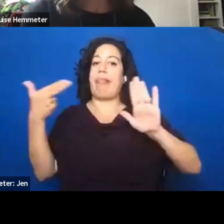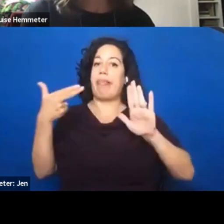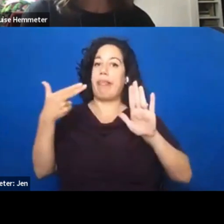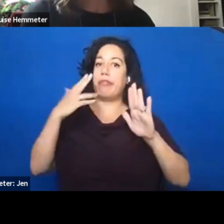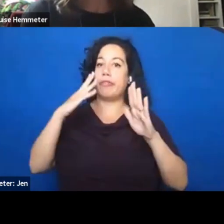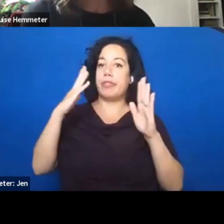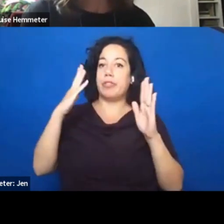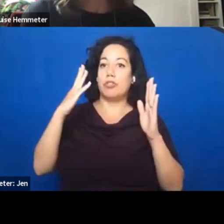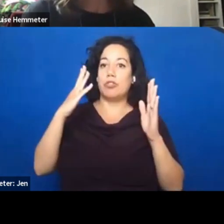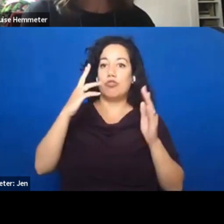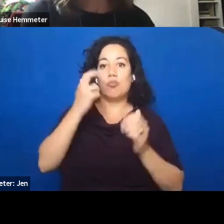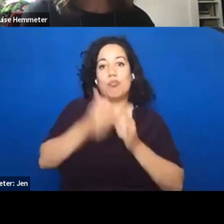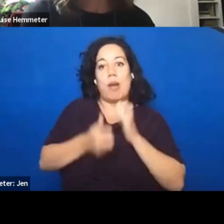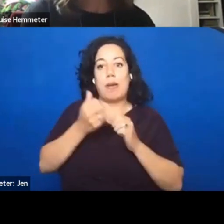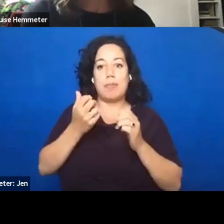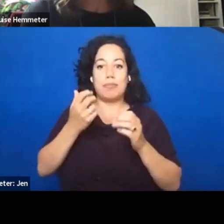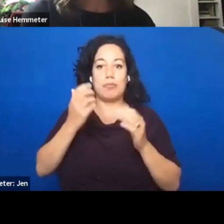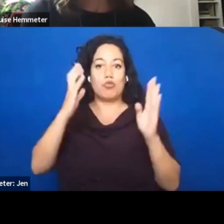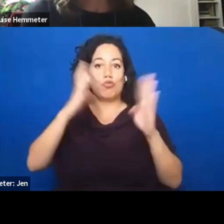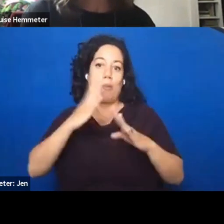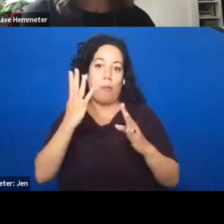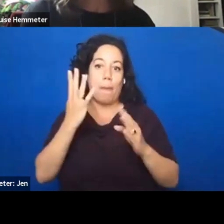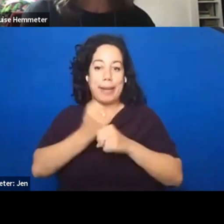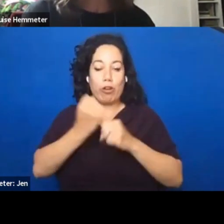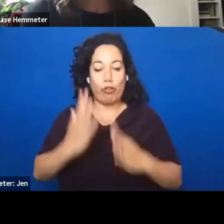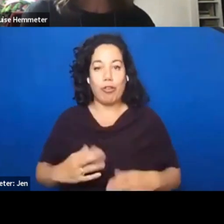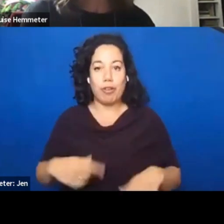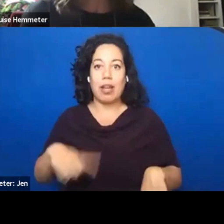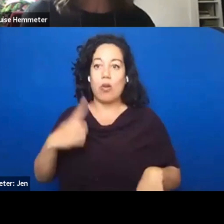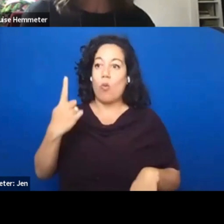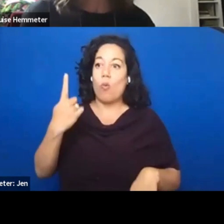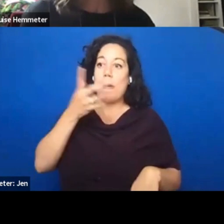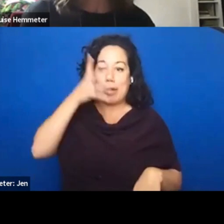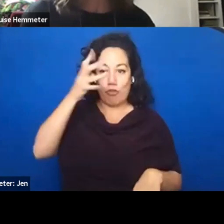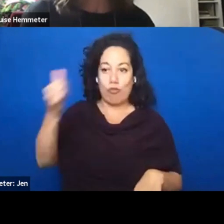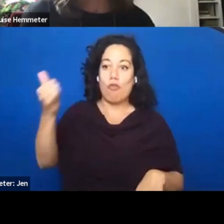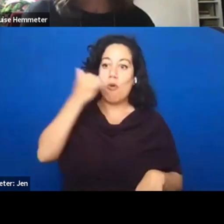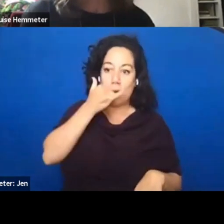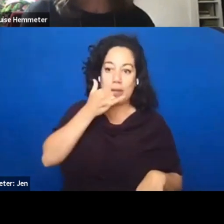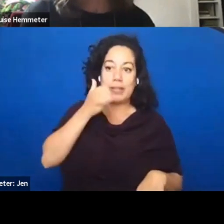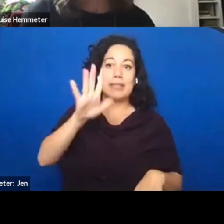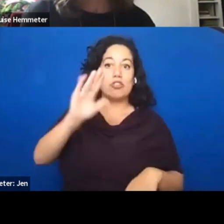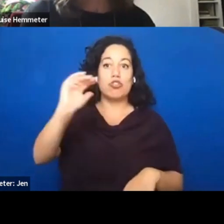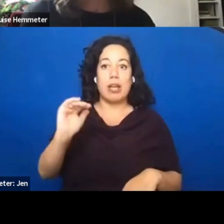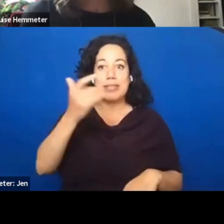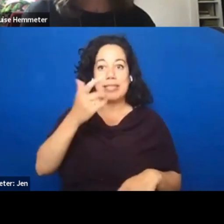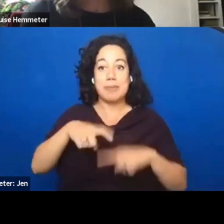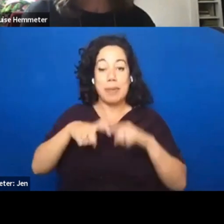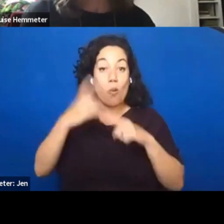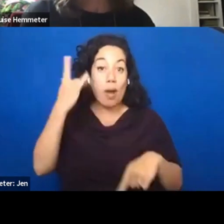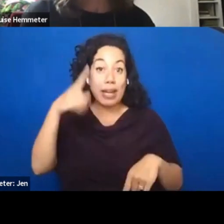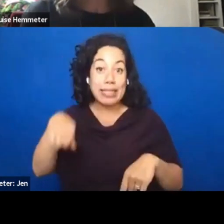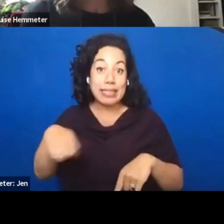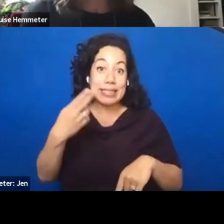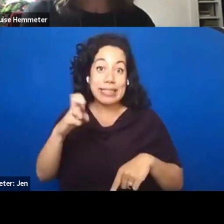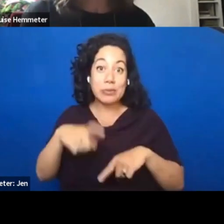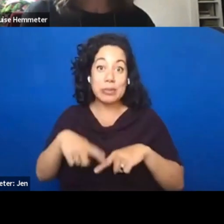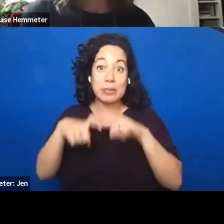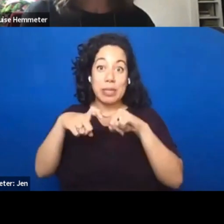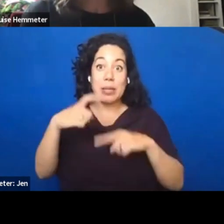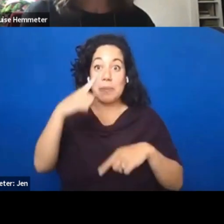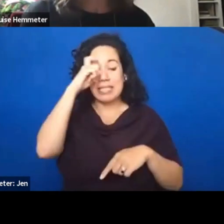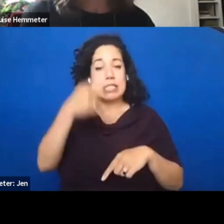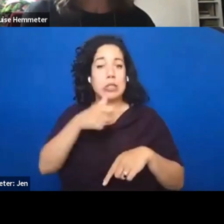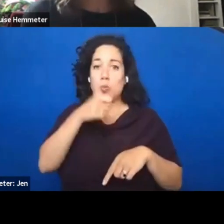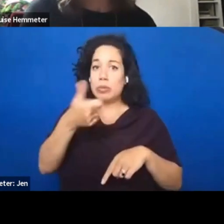classroom. I had a call from a parent. Her child was suspended. He was suspended because he would not sit in his